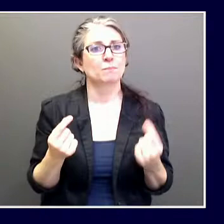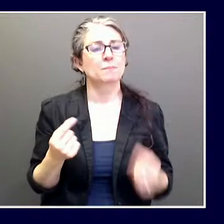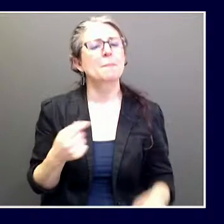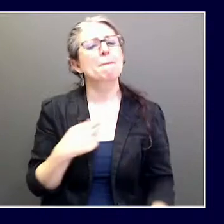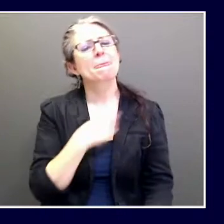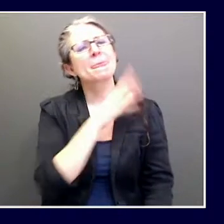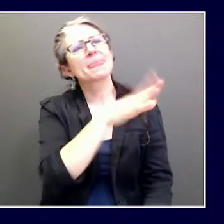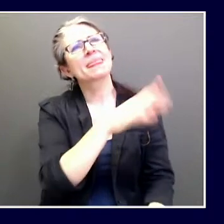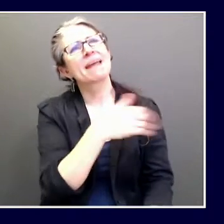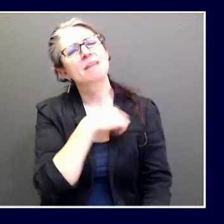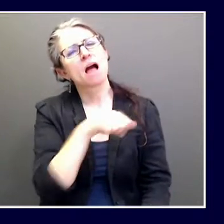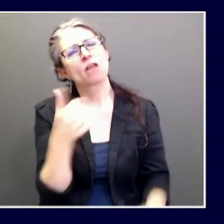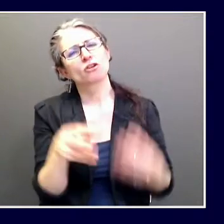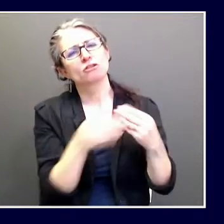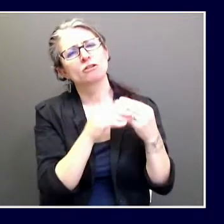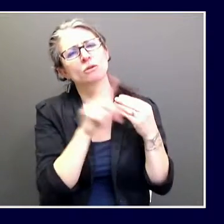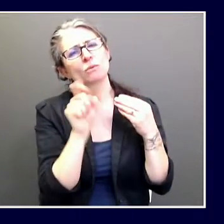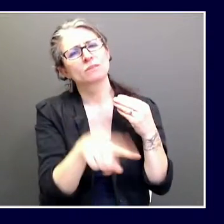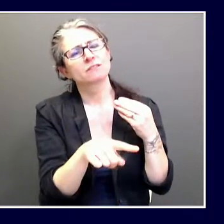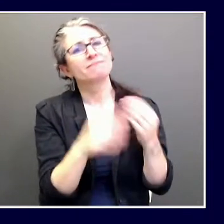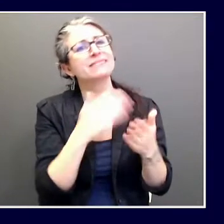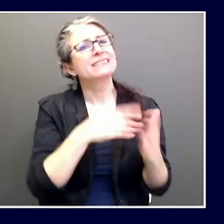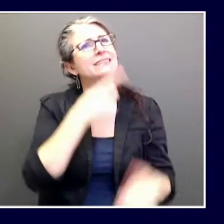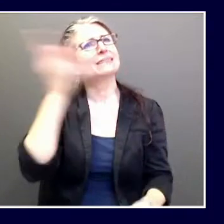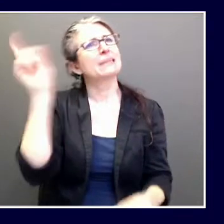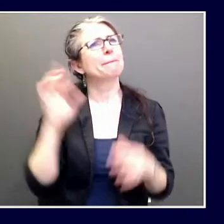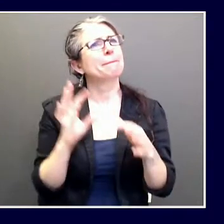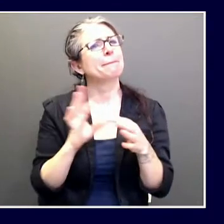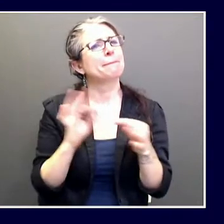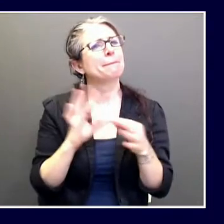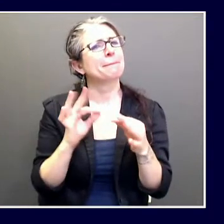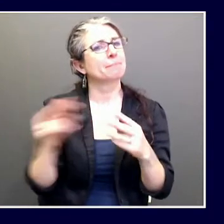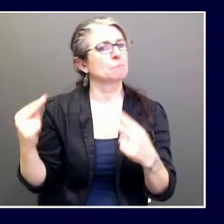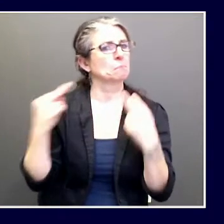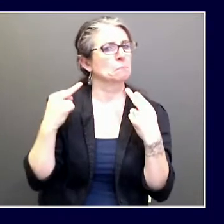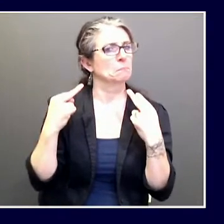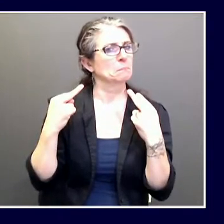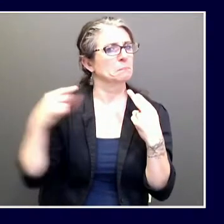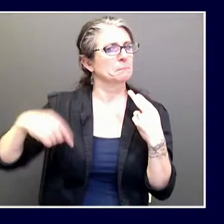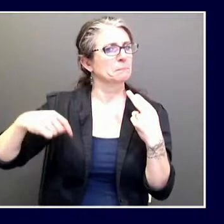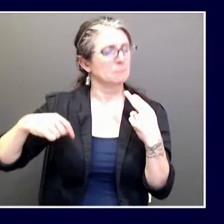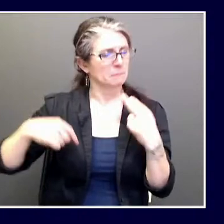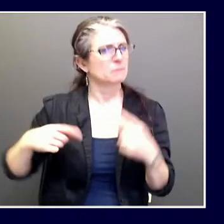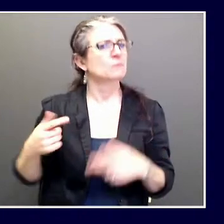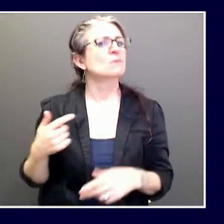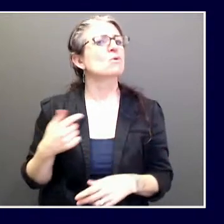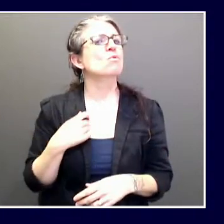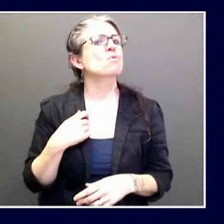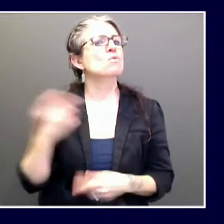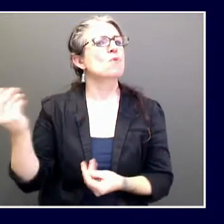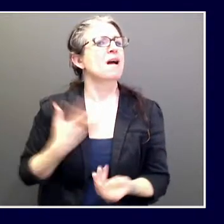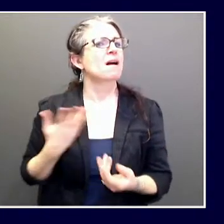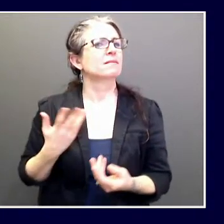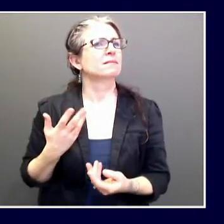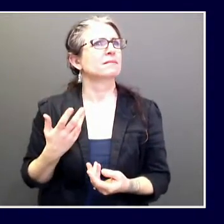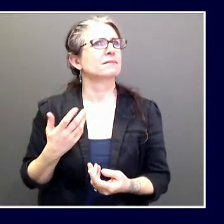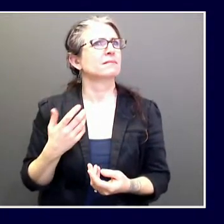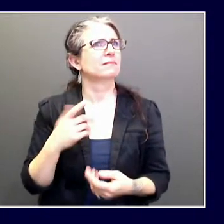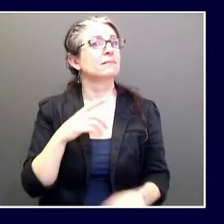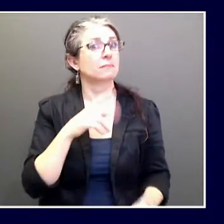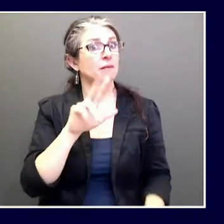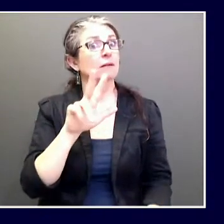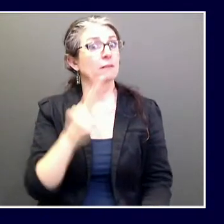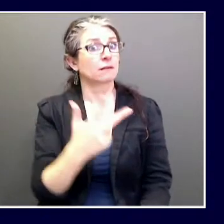from viewers. We've had emails, basically people saying we've heard the message that the booster at this point